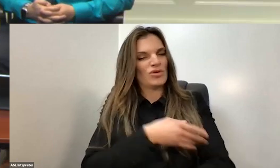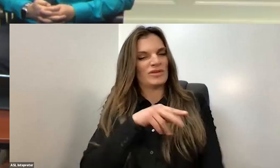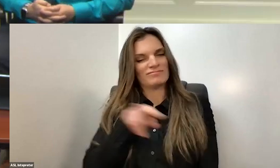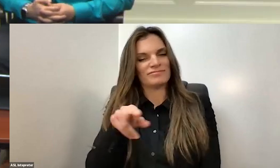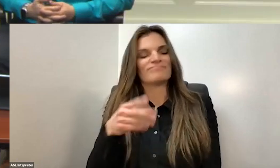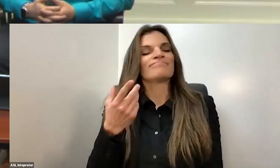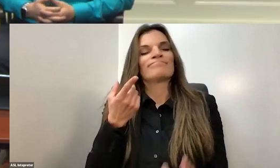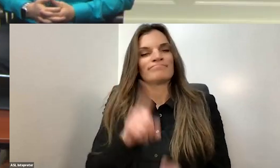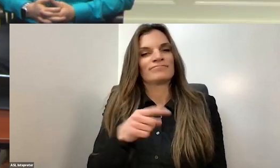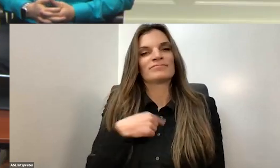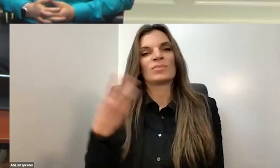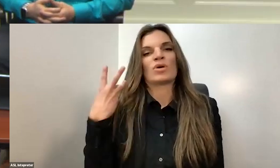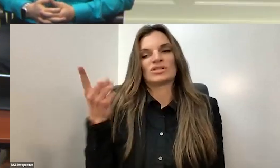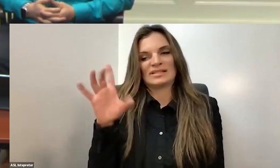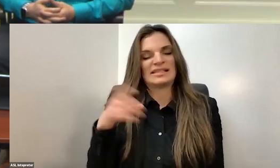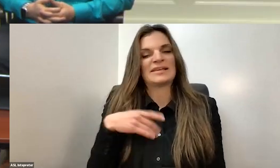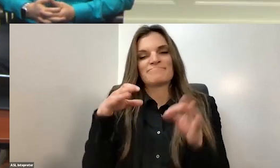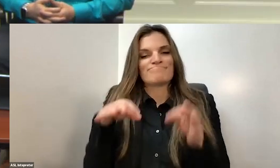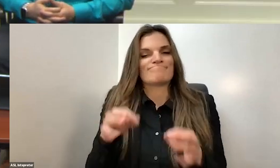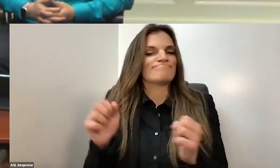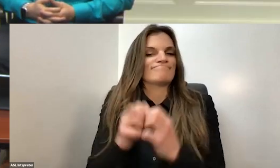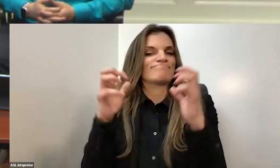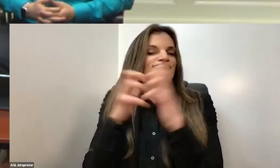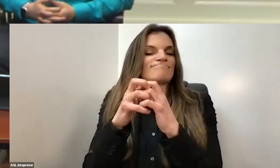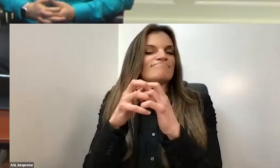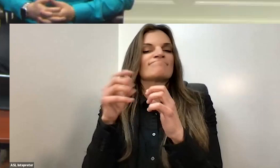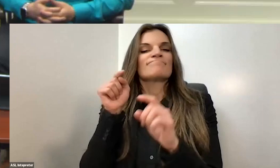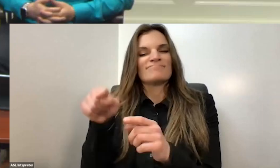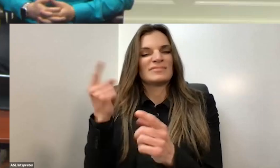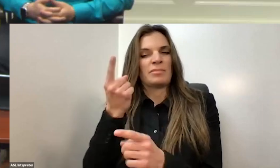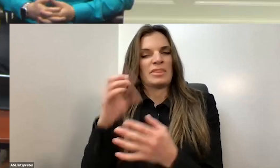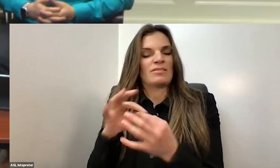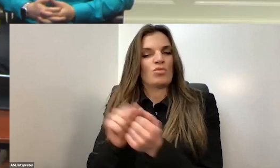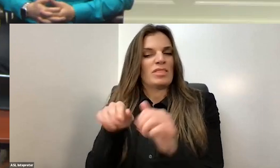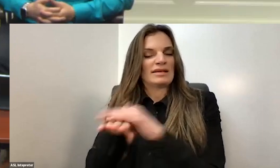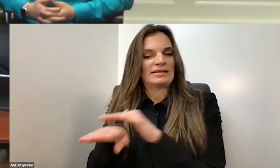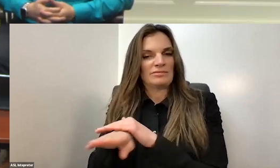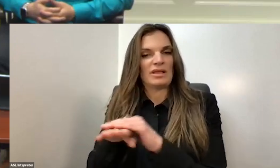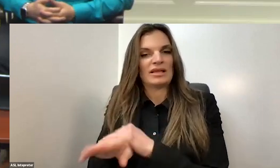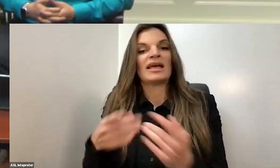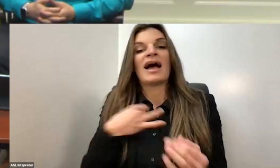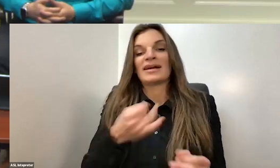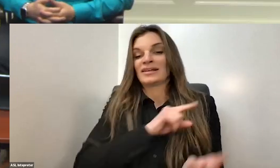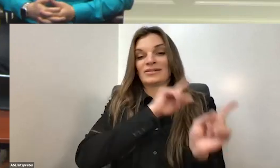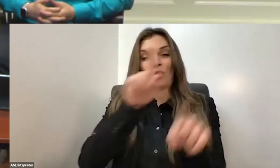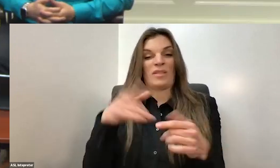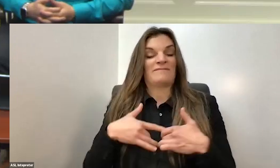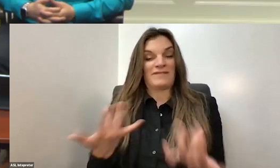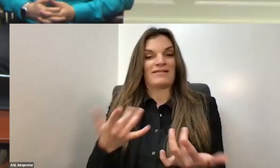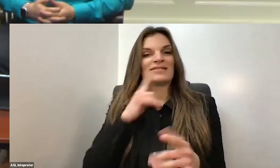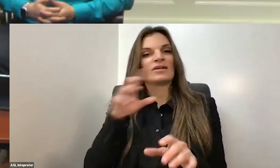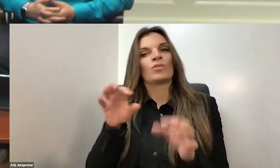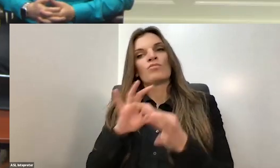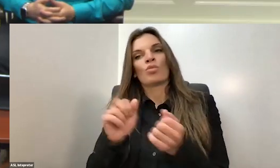Camp D.C. at the MLK Public Library. And I flew to D.C. and it was just this Saturday. They had no agenda. They just brought people together with